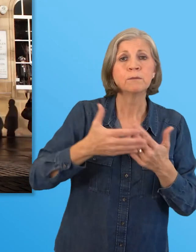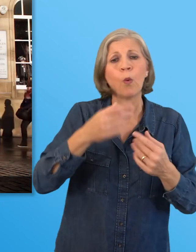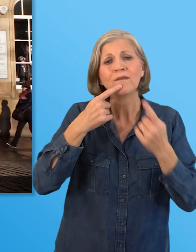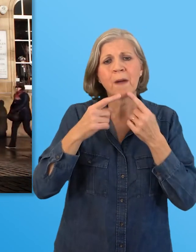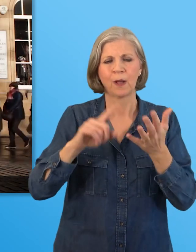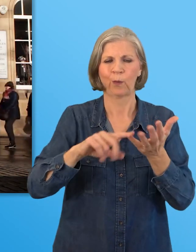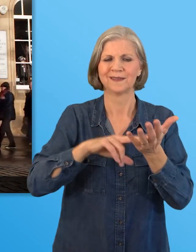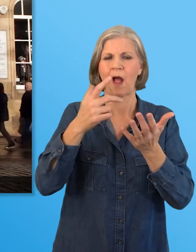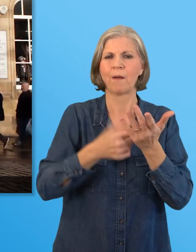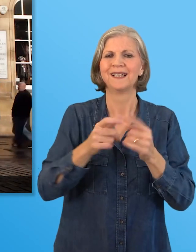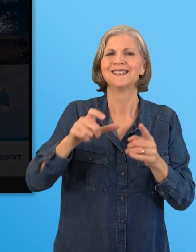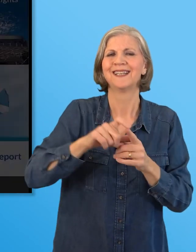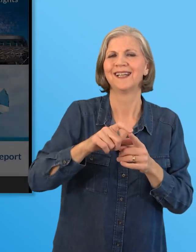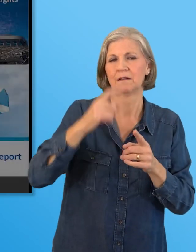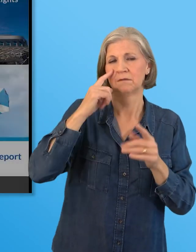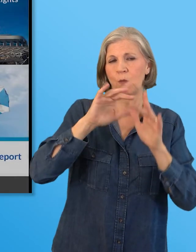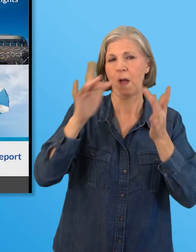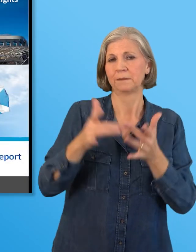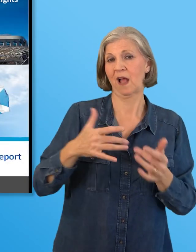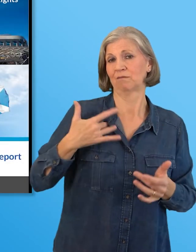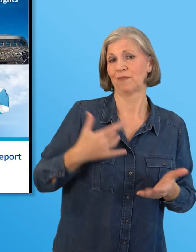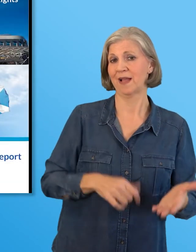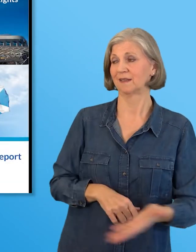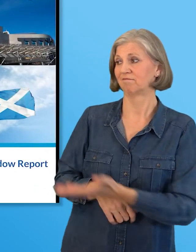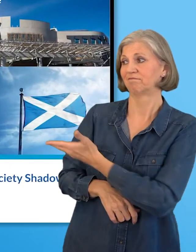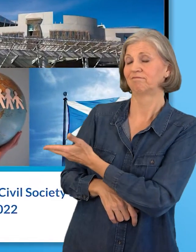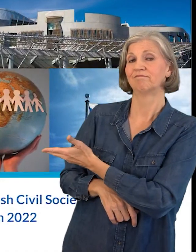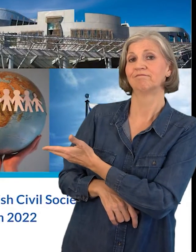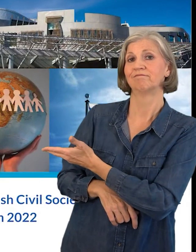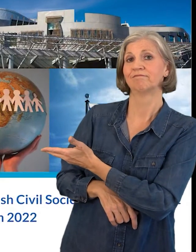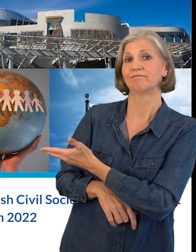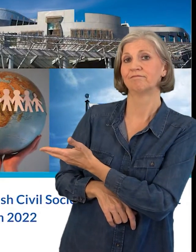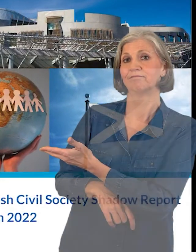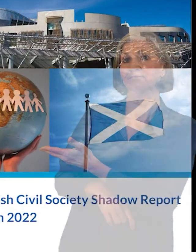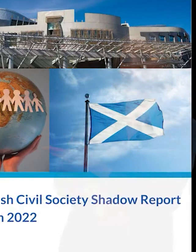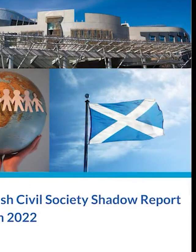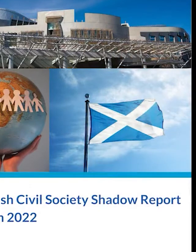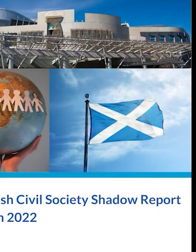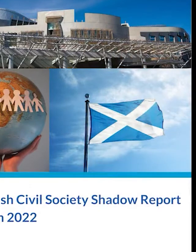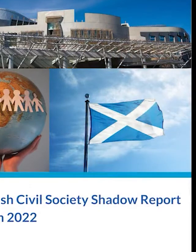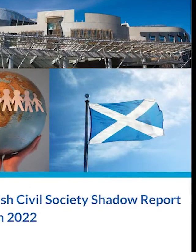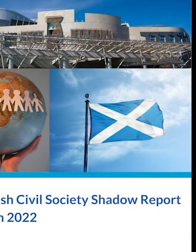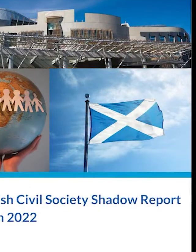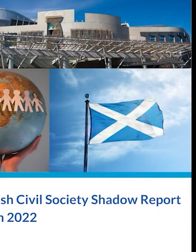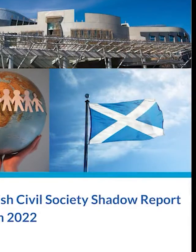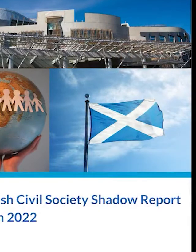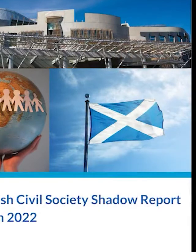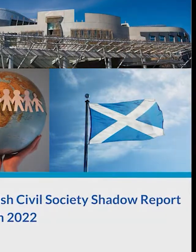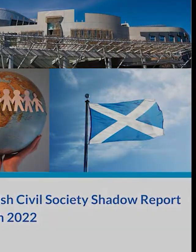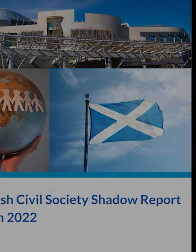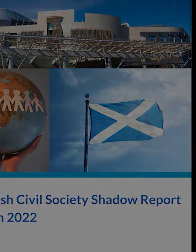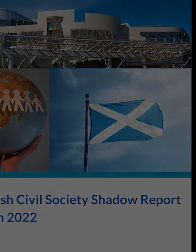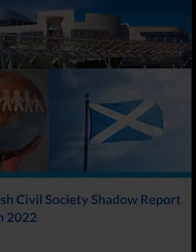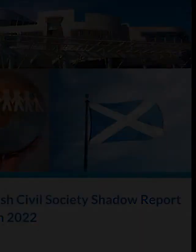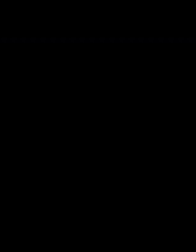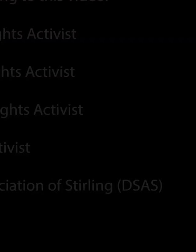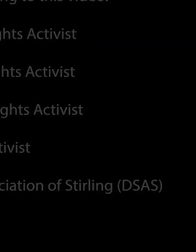To find out more about the UN CRPD, please visit inclusionscotland.org.